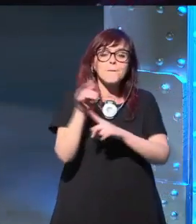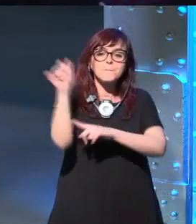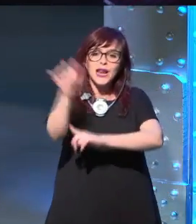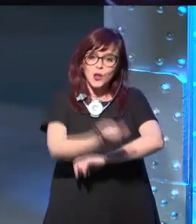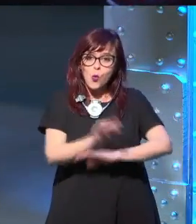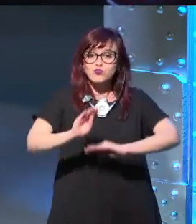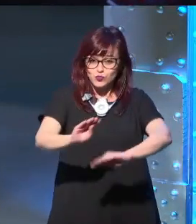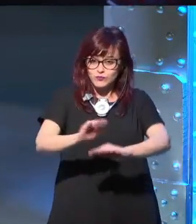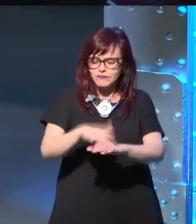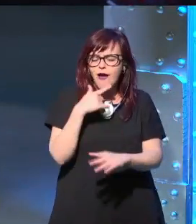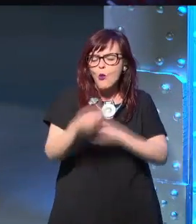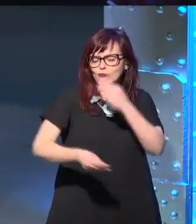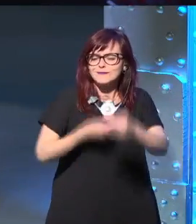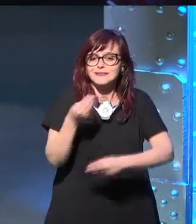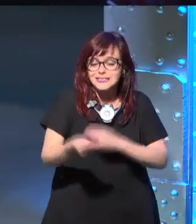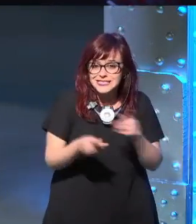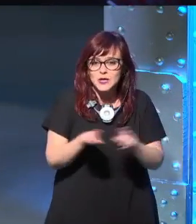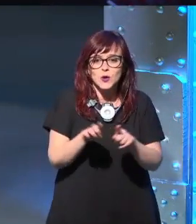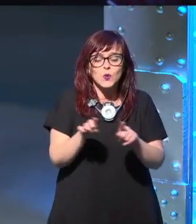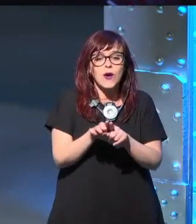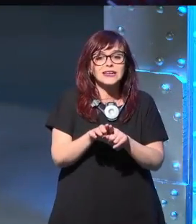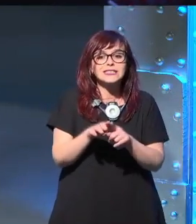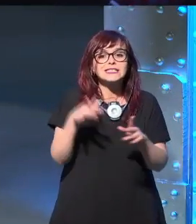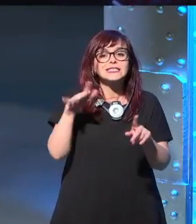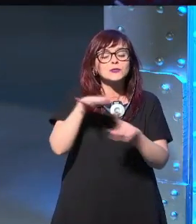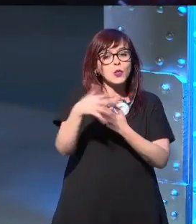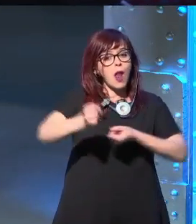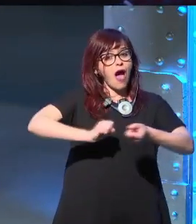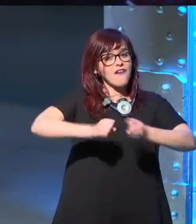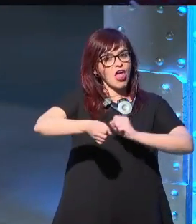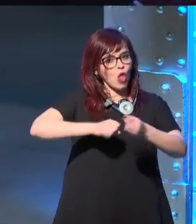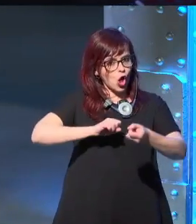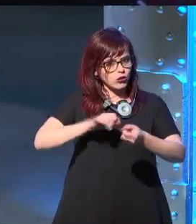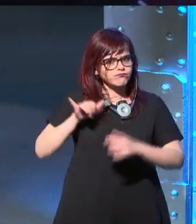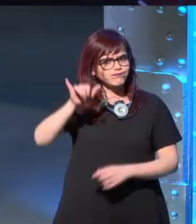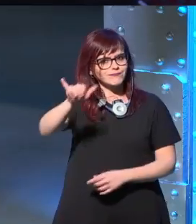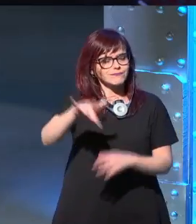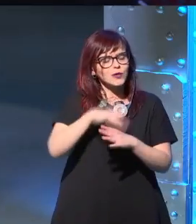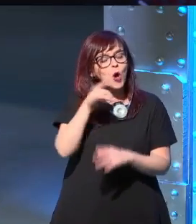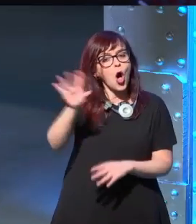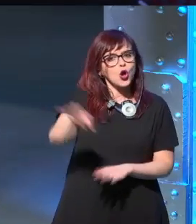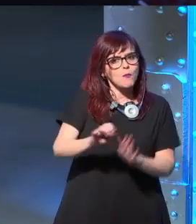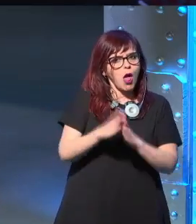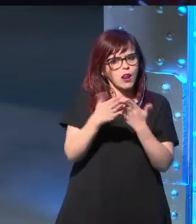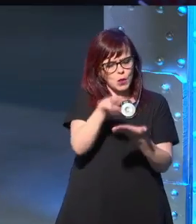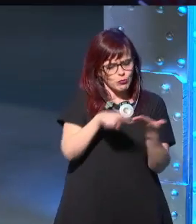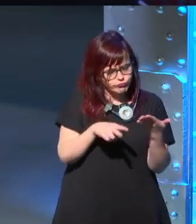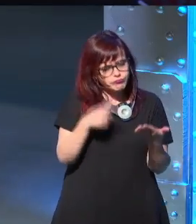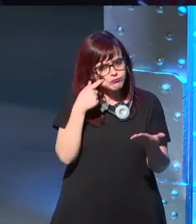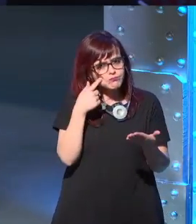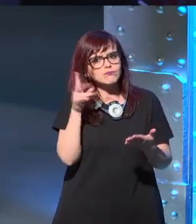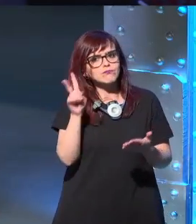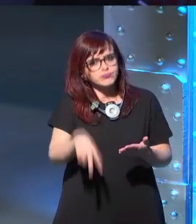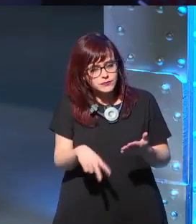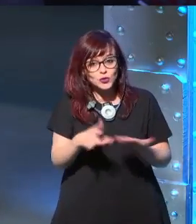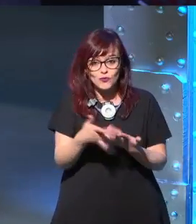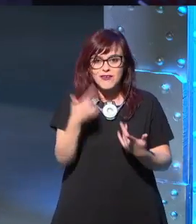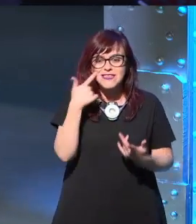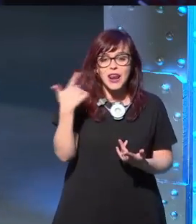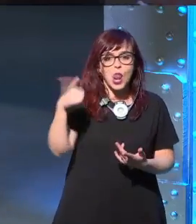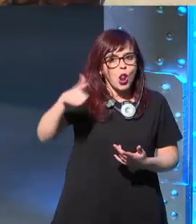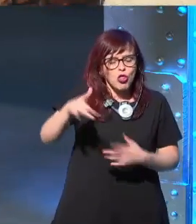together, and young Salai is pacing off the town so Leonardo can do the beautiful maps. And